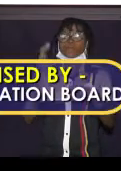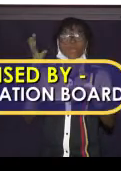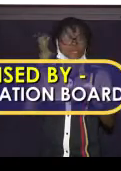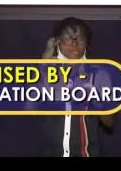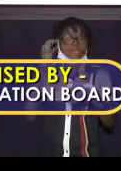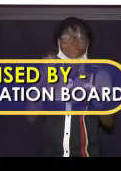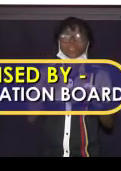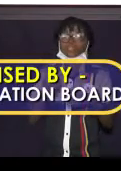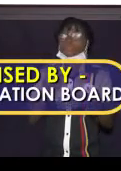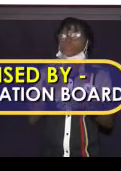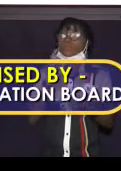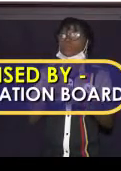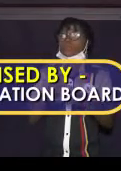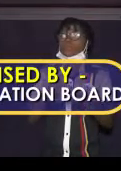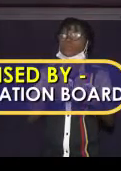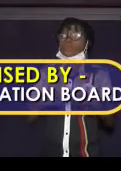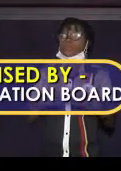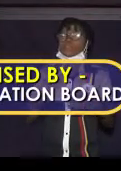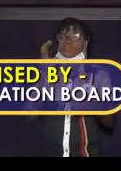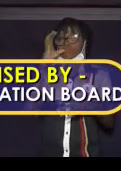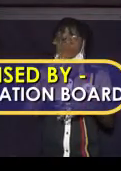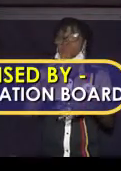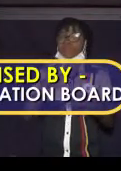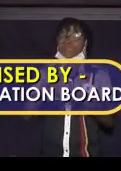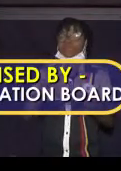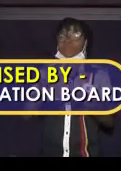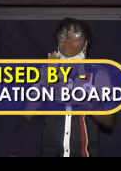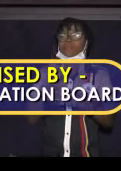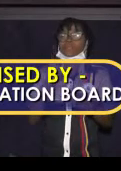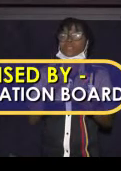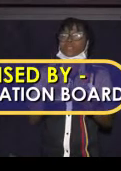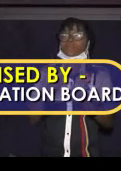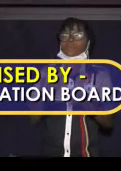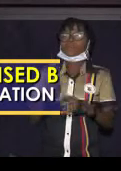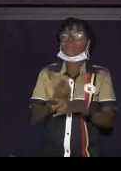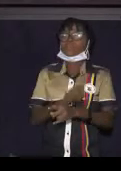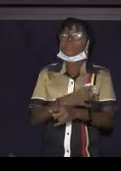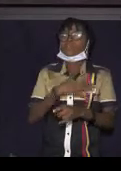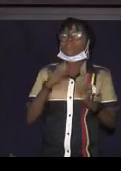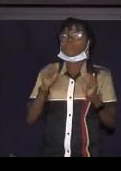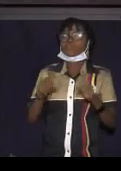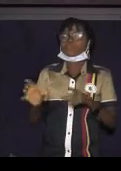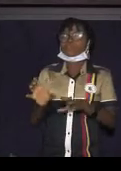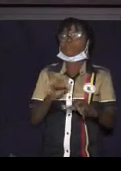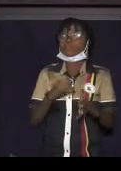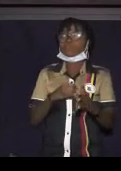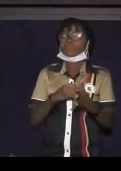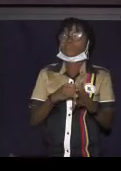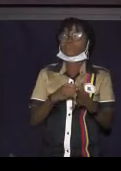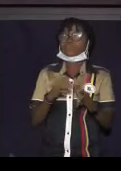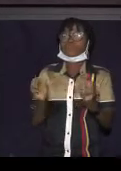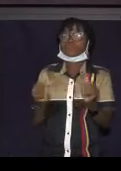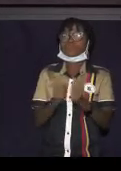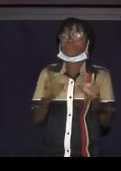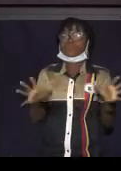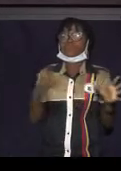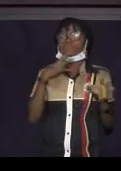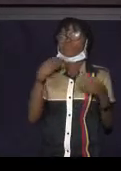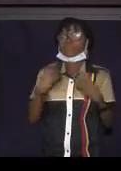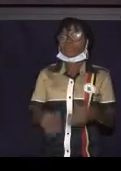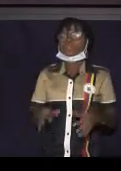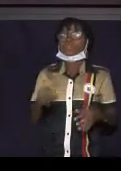before? Well, you'll find out by the end of the lesson, and you'll be able to do it. So, without wasting much